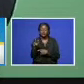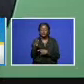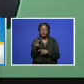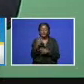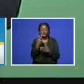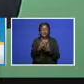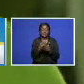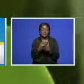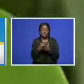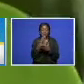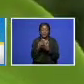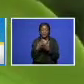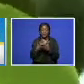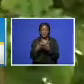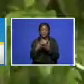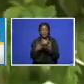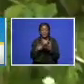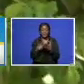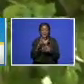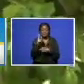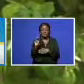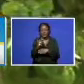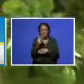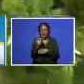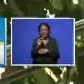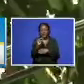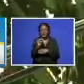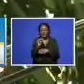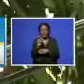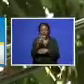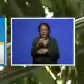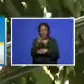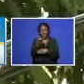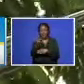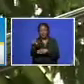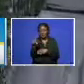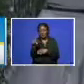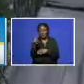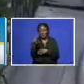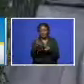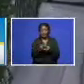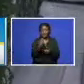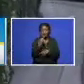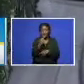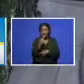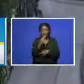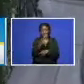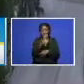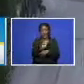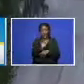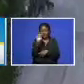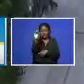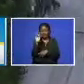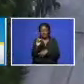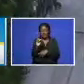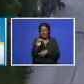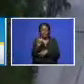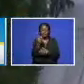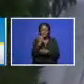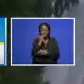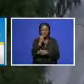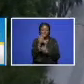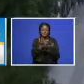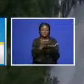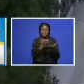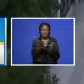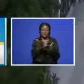government continues its push towards food security. The Member of Parliament for Marco City also indicated that 40% of food served at these